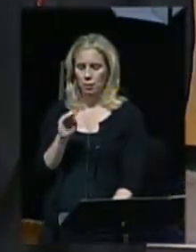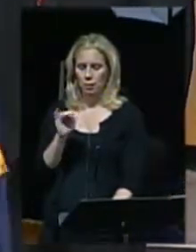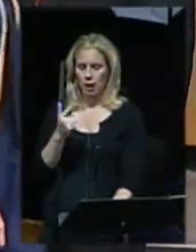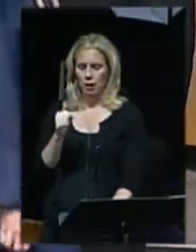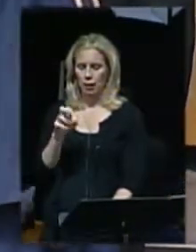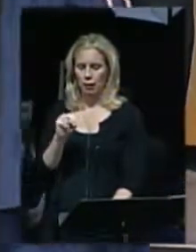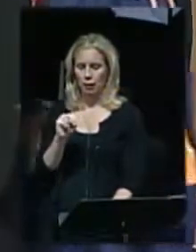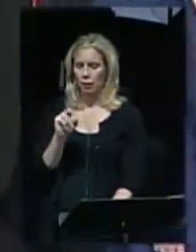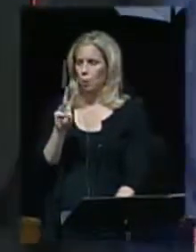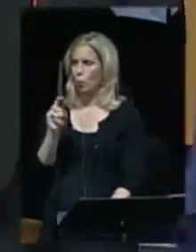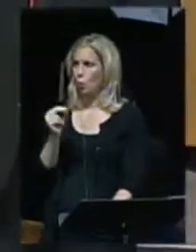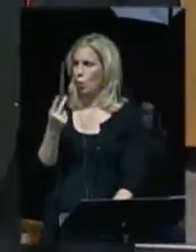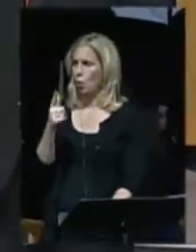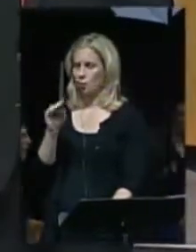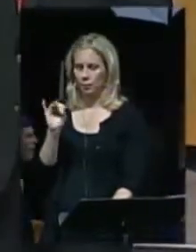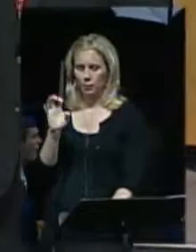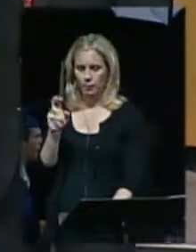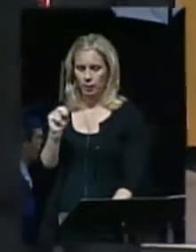Megan Wolman.